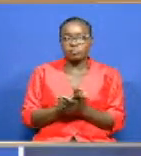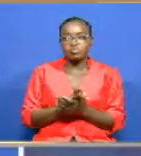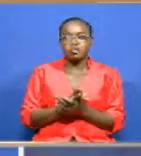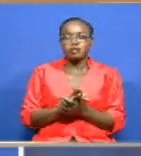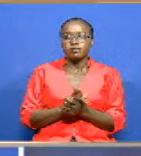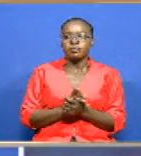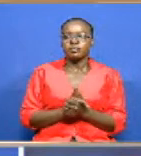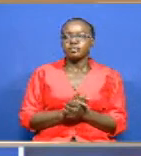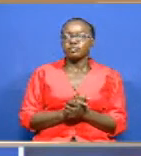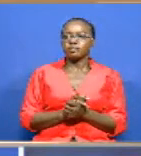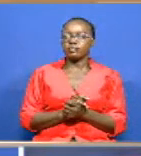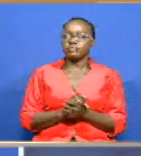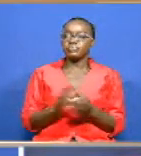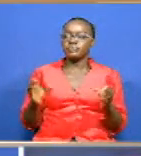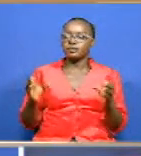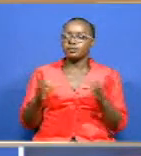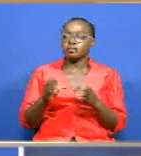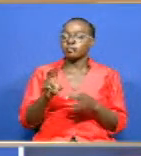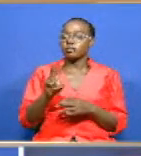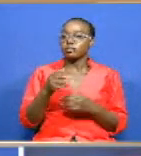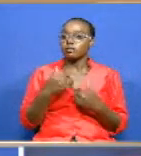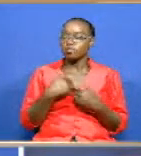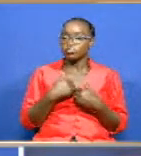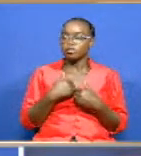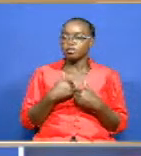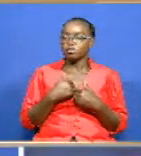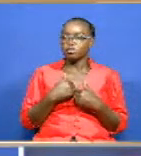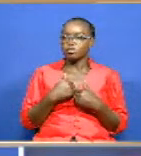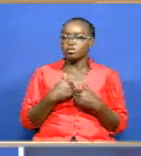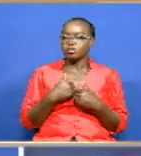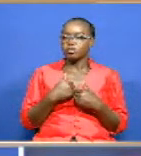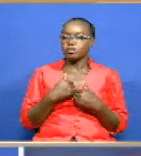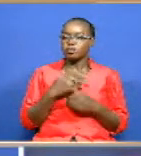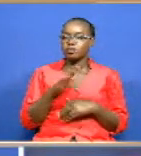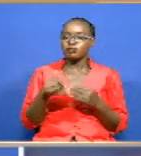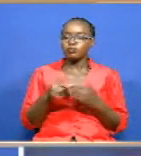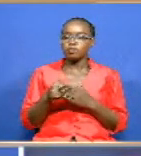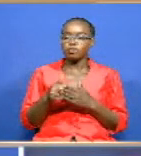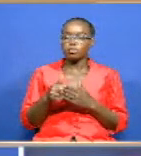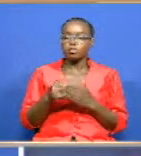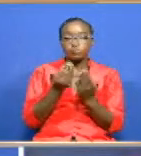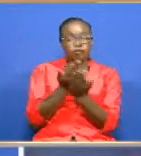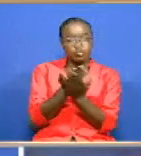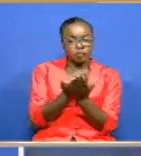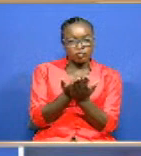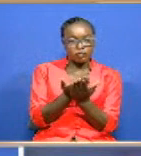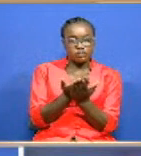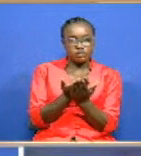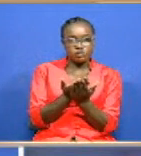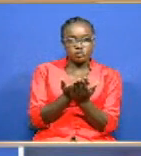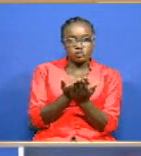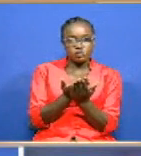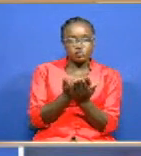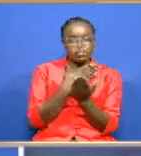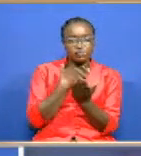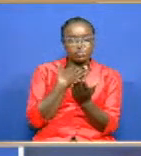na kampuni mbili na wote wamekuja na maombi ya kwamba